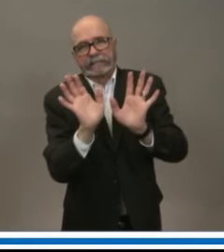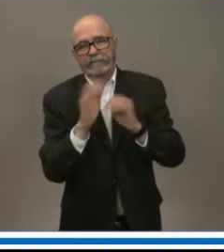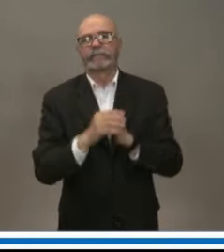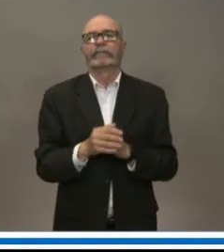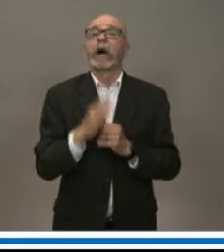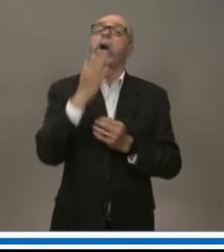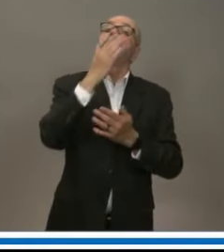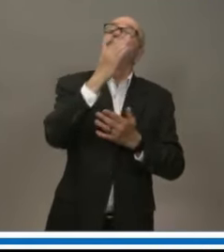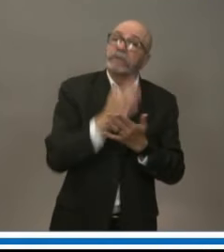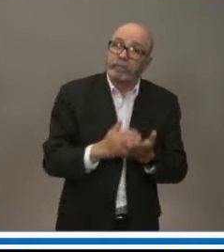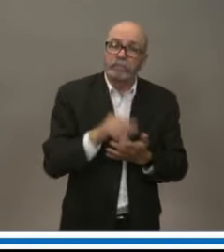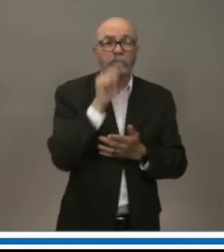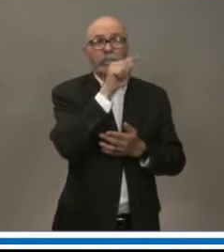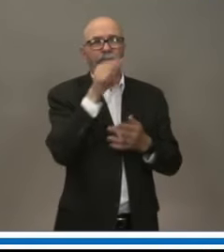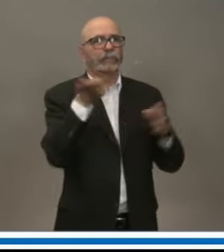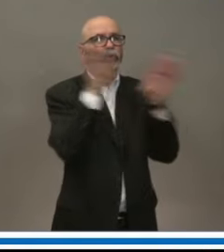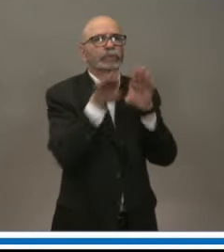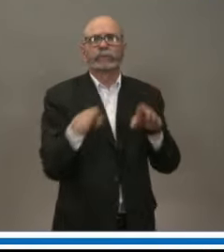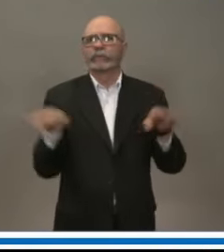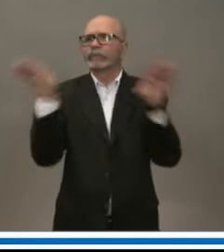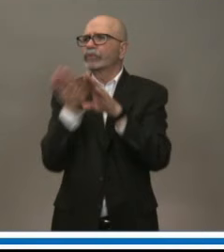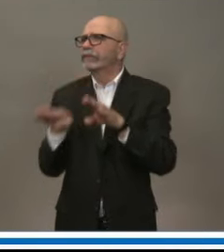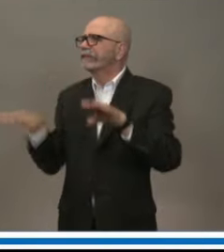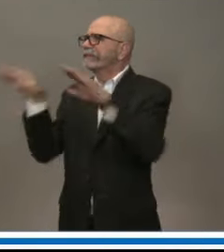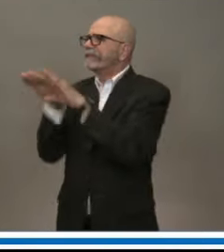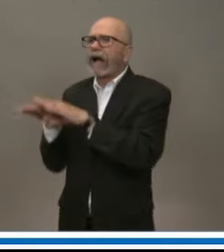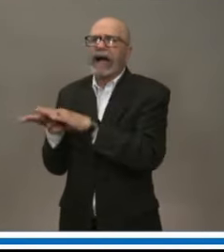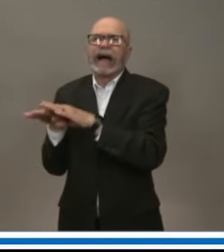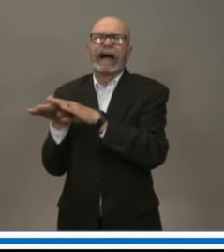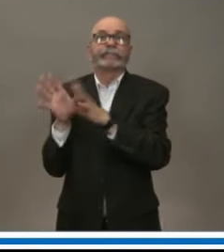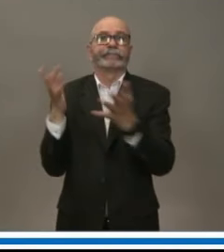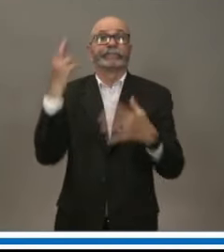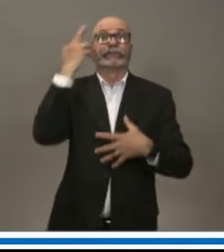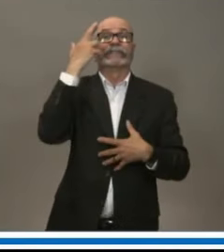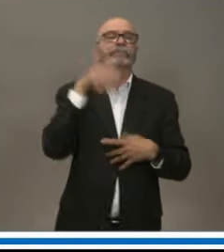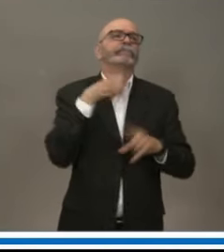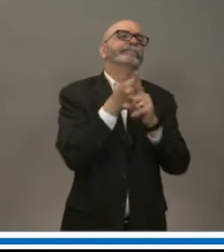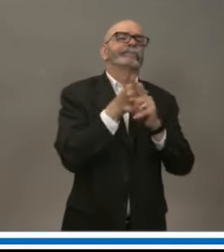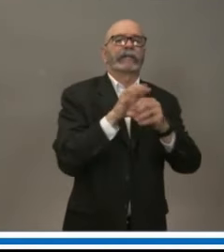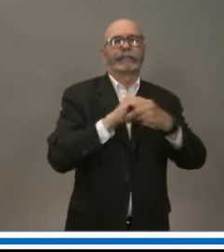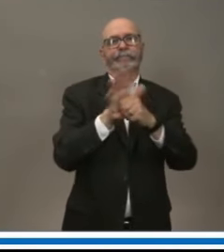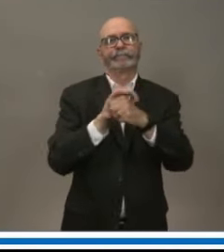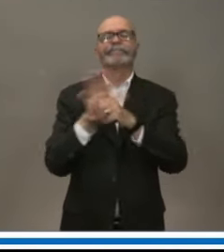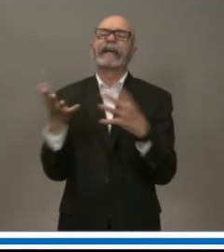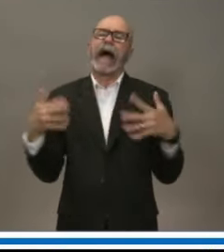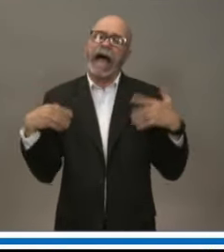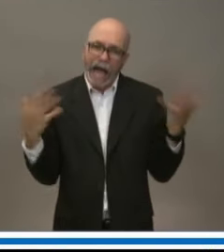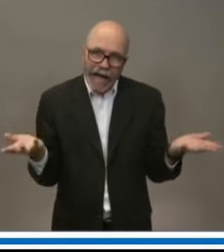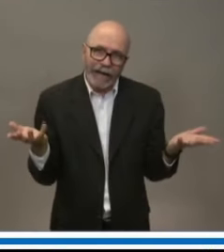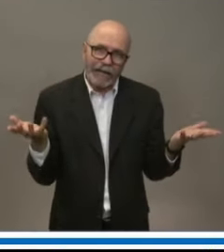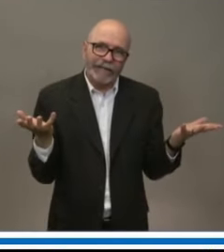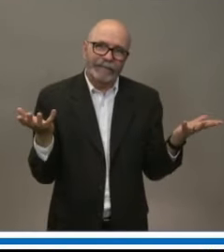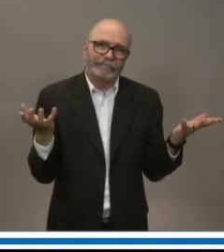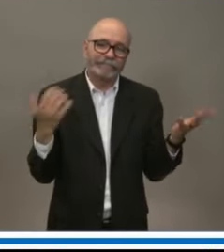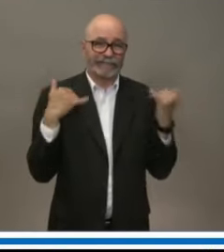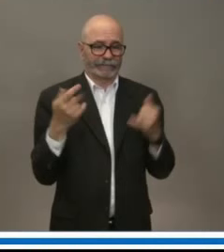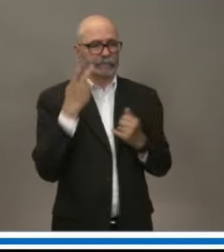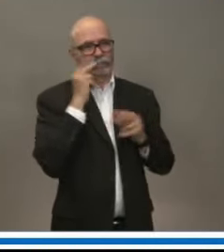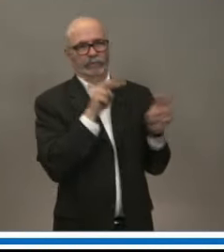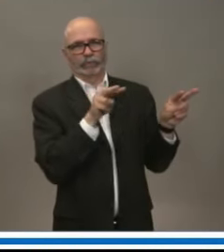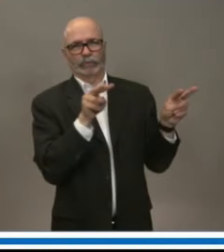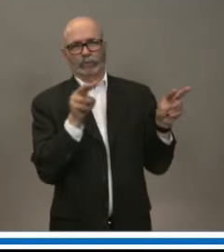abattoirs that are being closed because of COVID-19. We've seen huge supply. You would have heard dairy